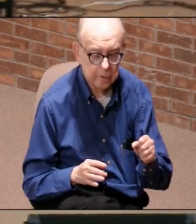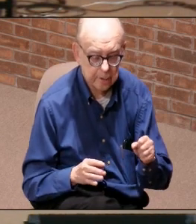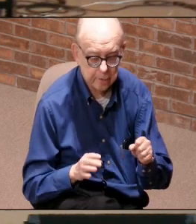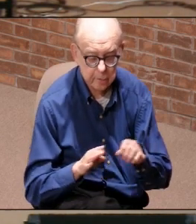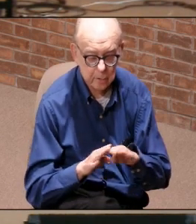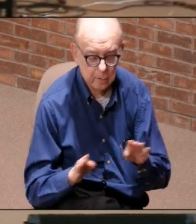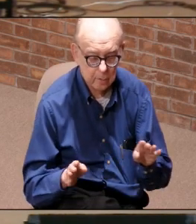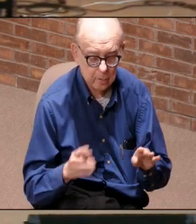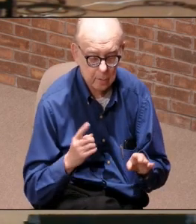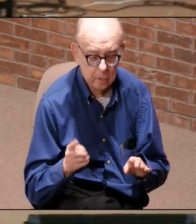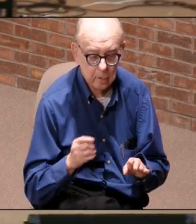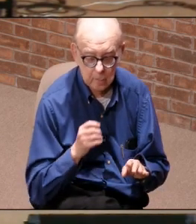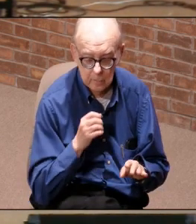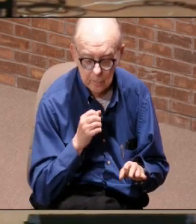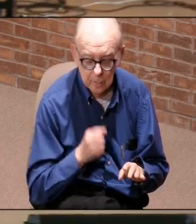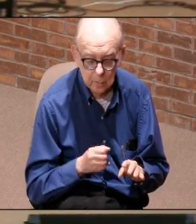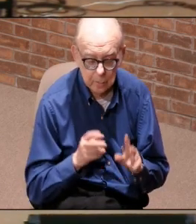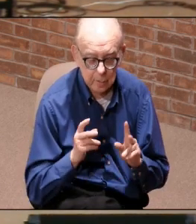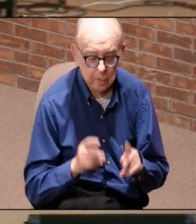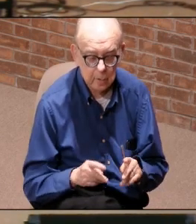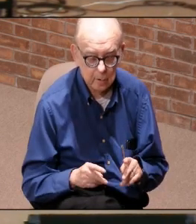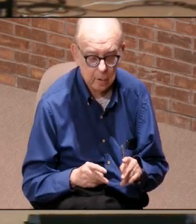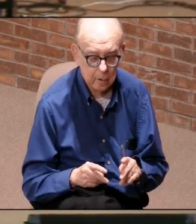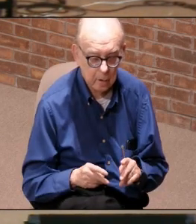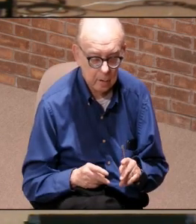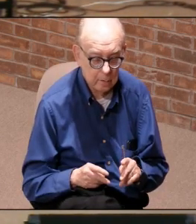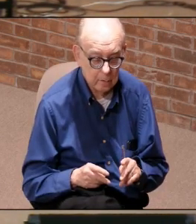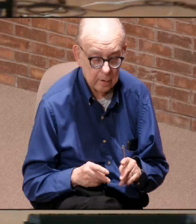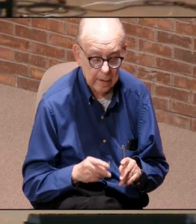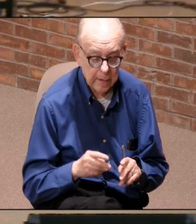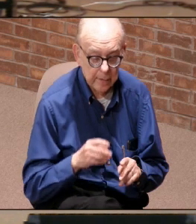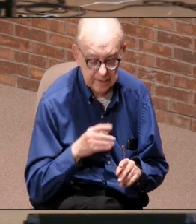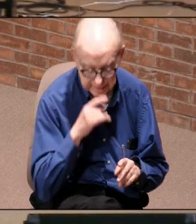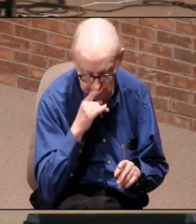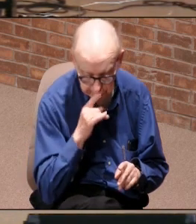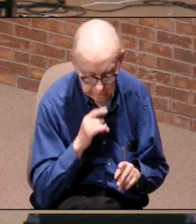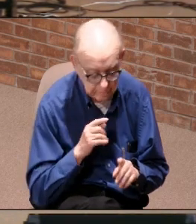door for an elderly person, and they just run them over.